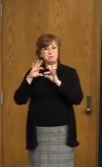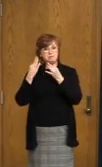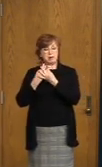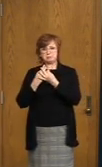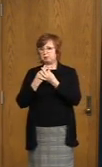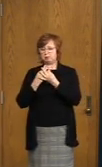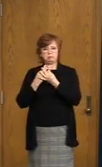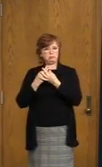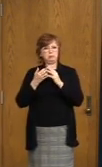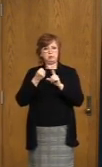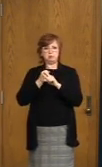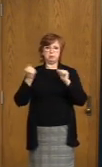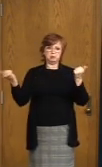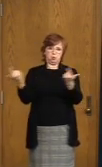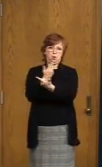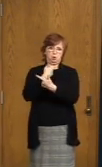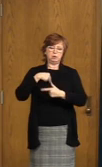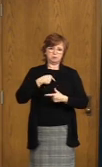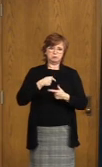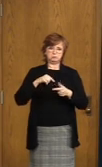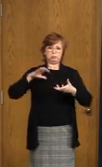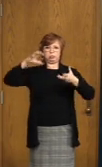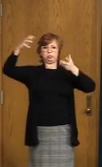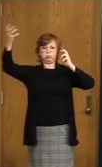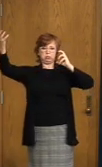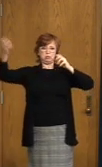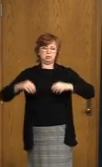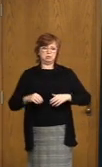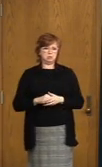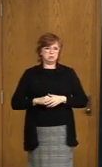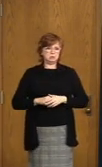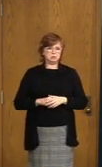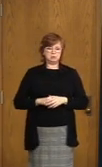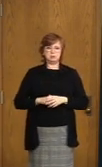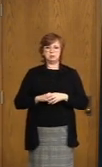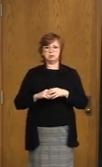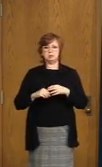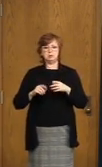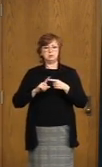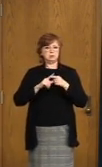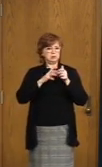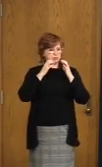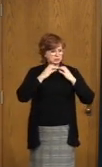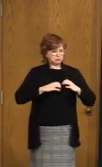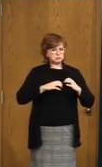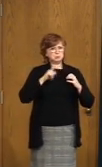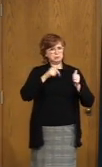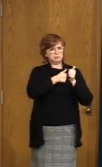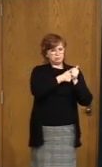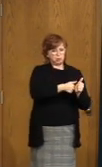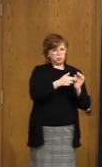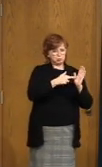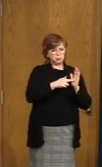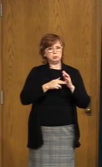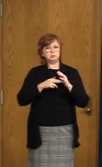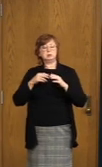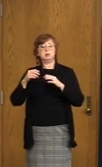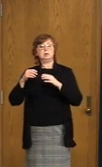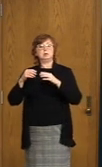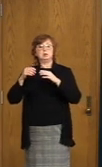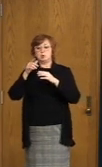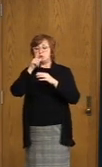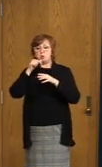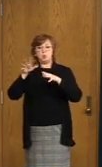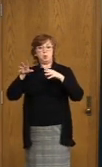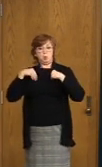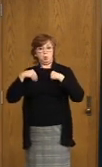So really, I think it's up to all of us as customers and as business owners to comply, and the vast majority are complying. But